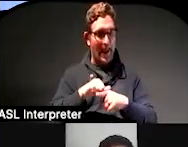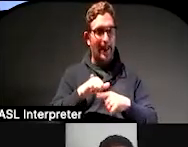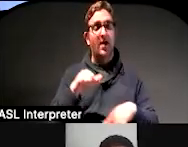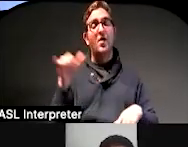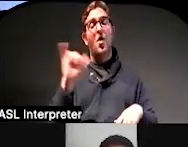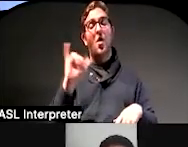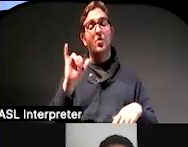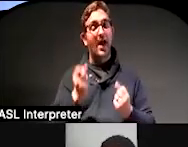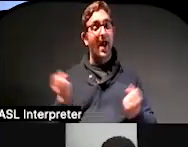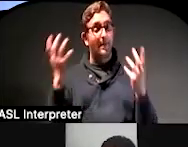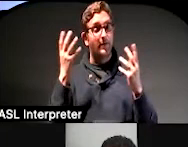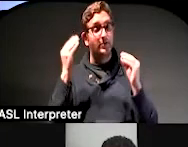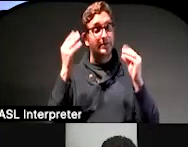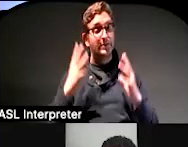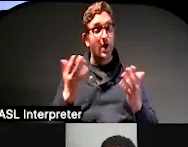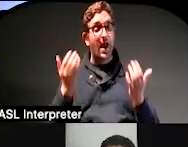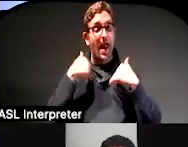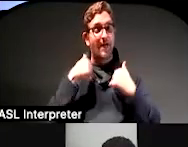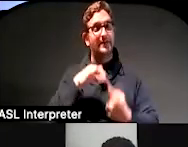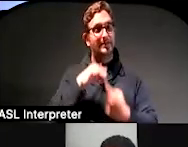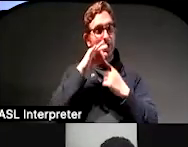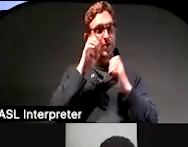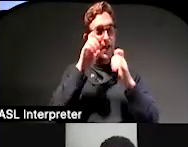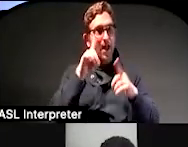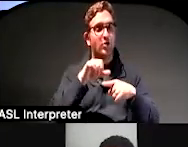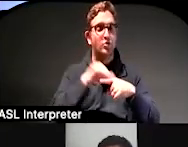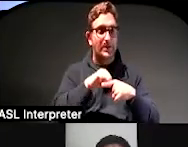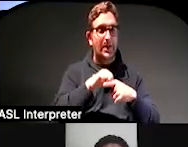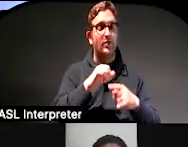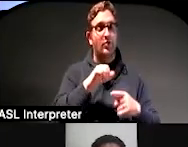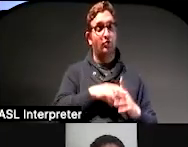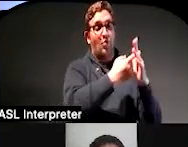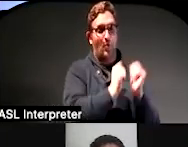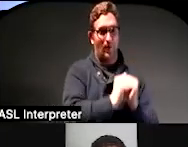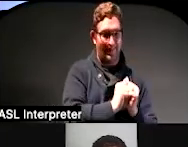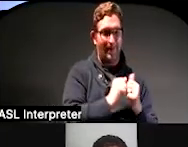much teachers have special ed training that they're leaving with. And then